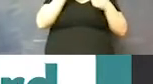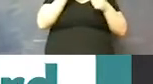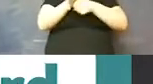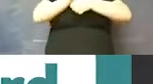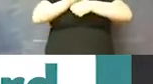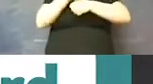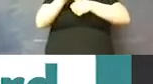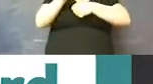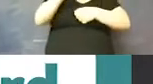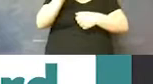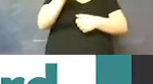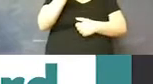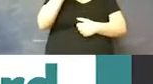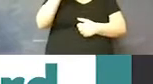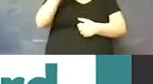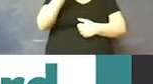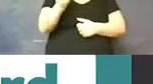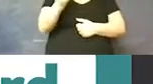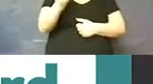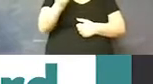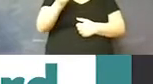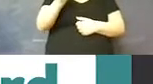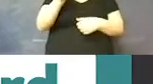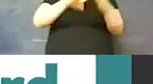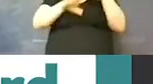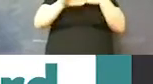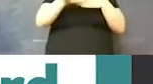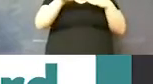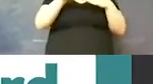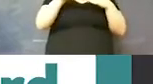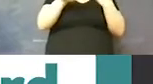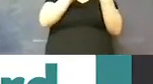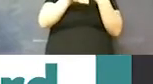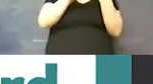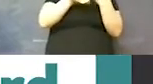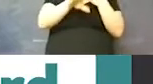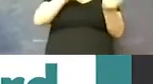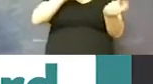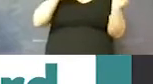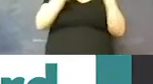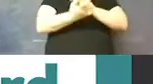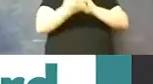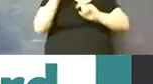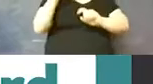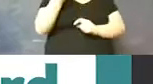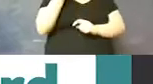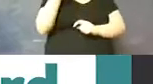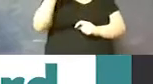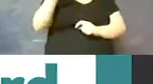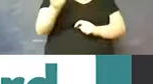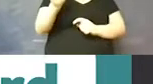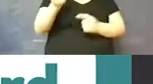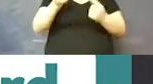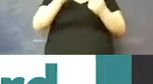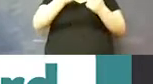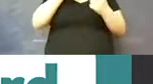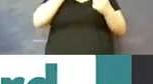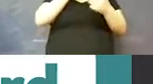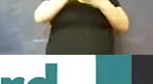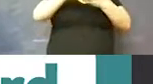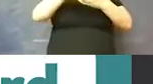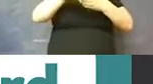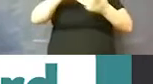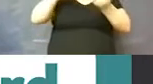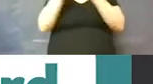And based on feedback from the community, we changed our COVID dashboard reporting from weekly to daily.